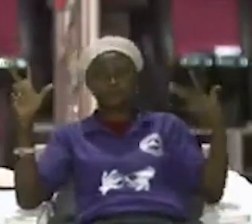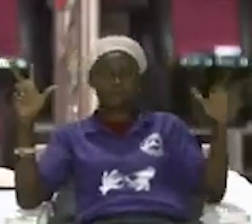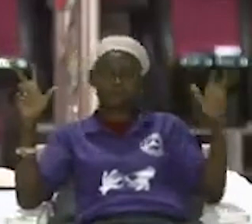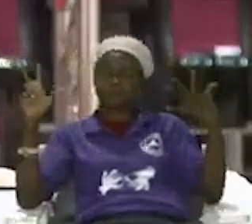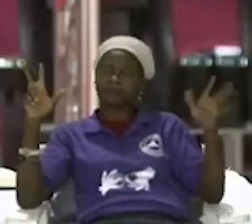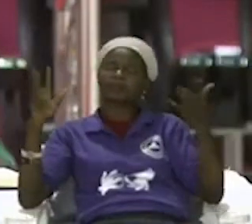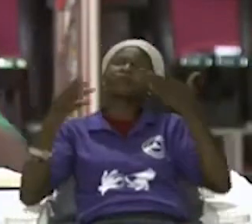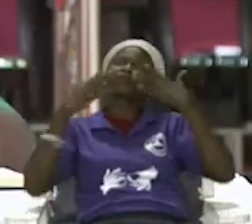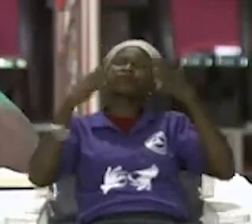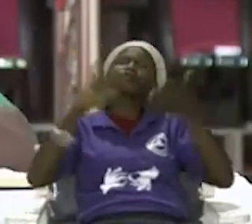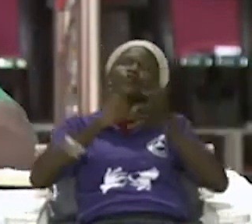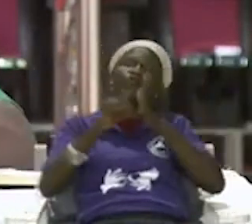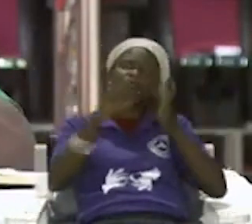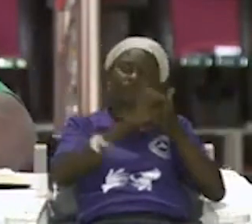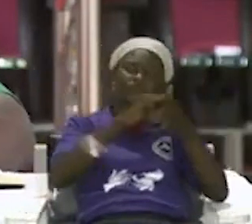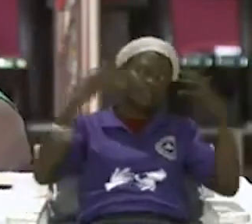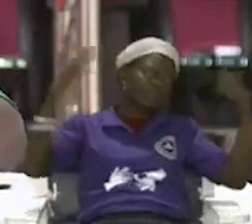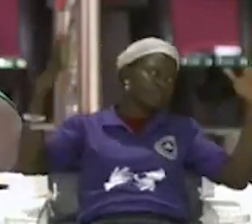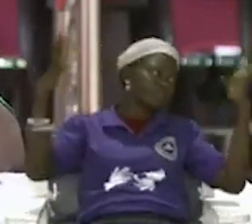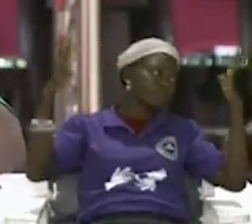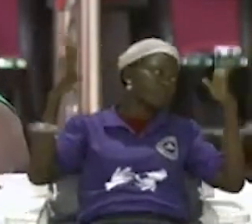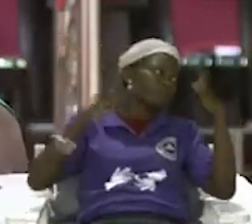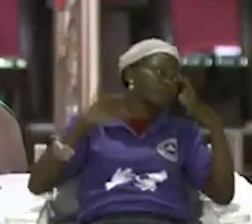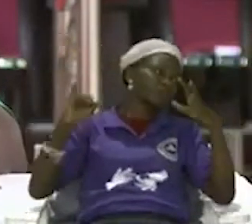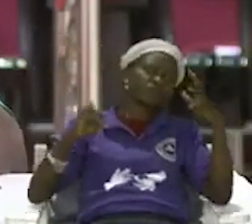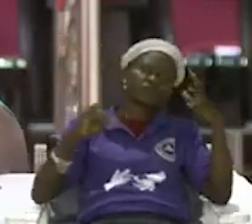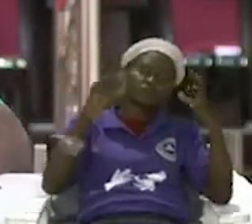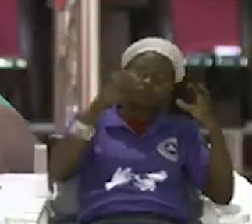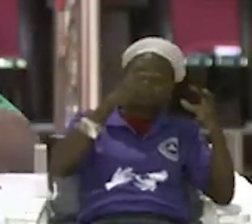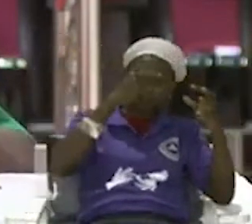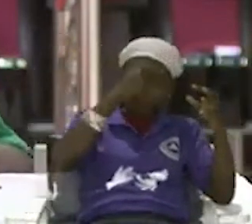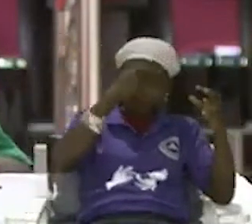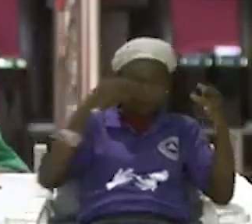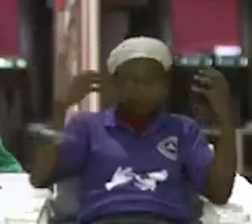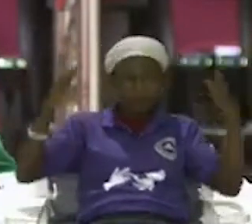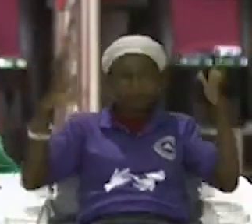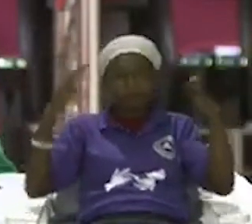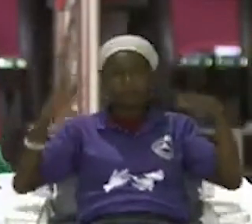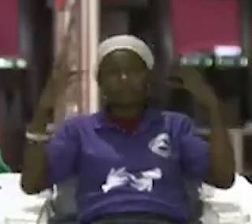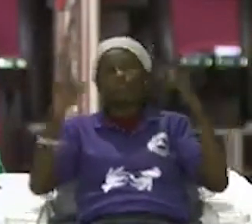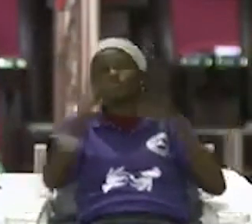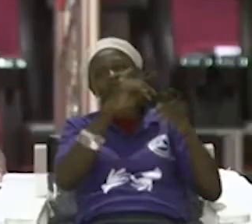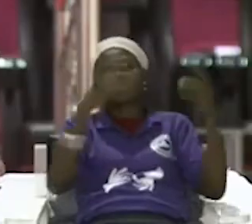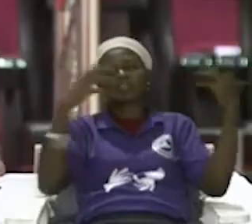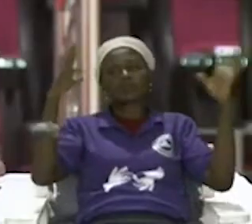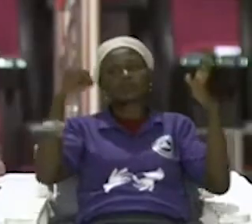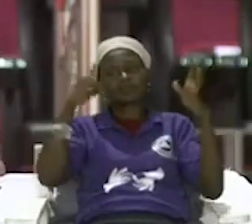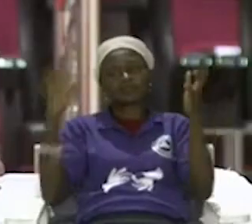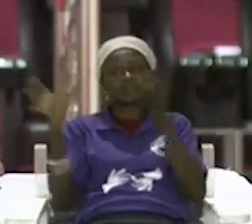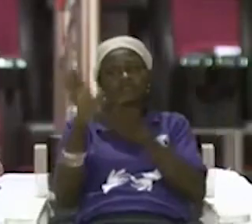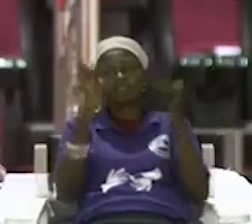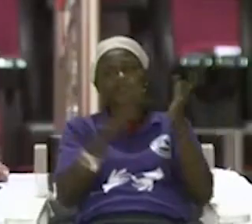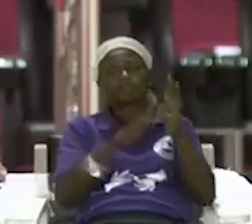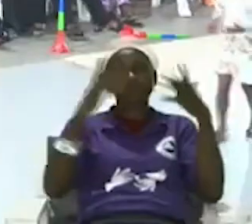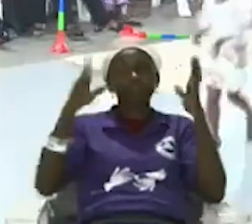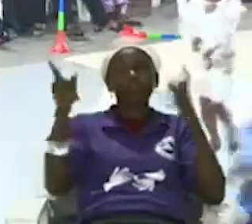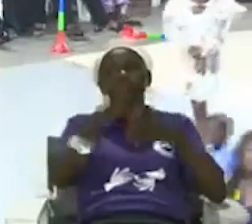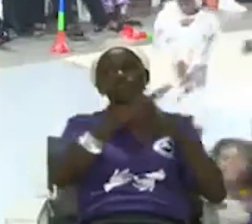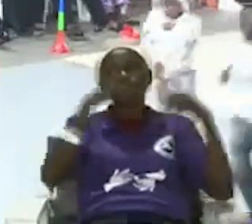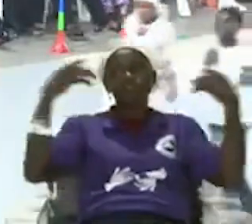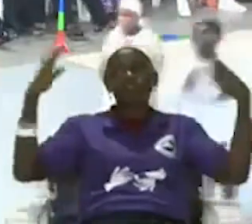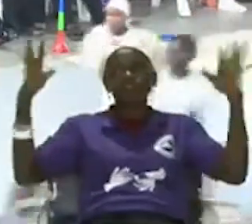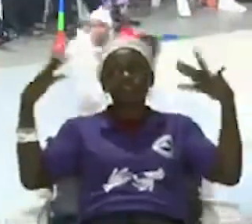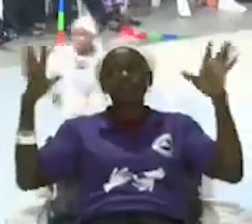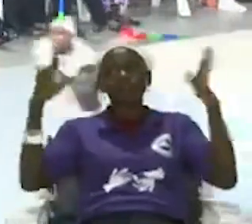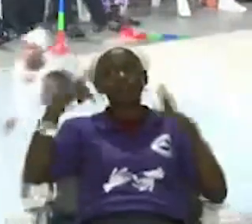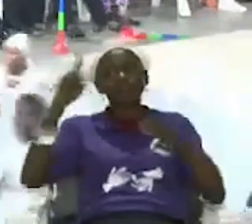Thank you, those of you who are clapping. You are not clapping for these people, you are clapping for Jesus. You are clapping